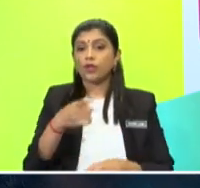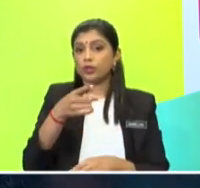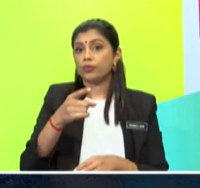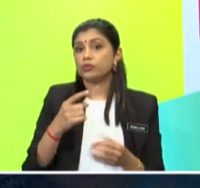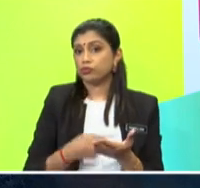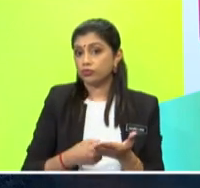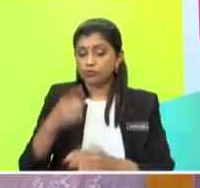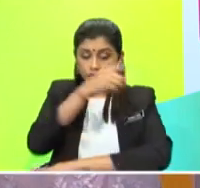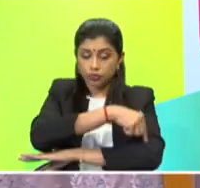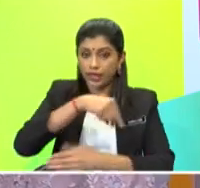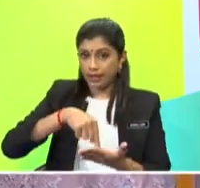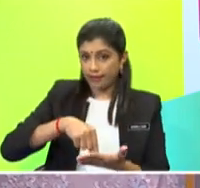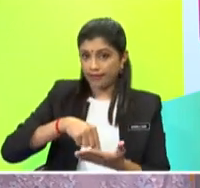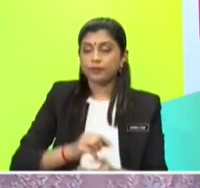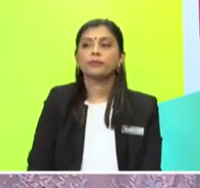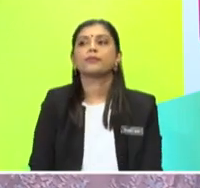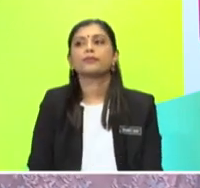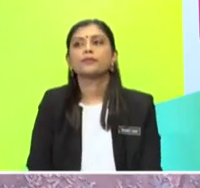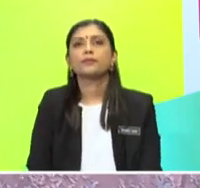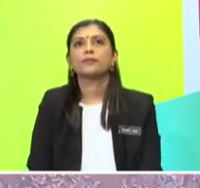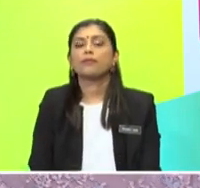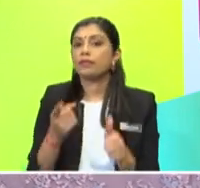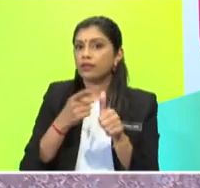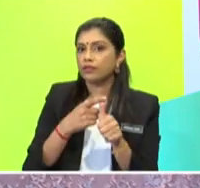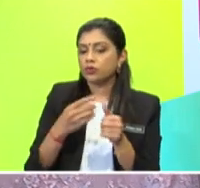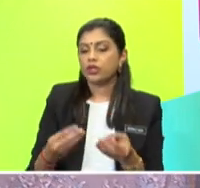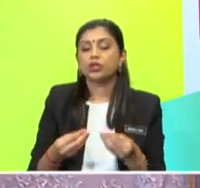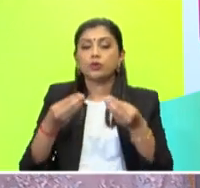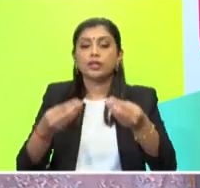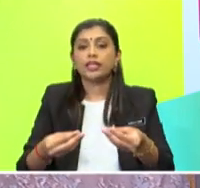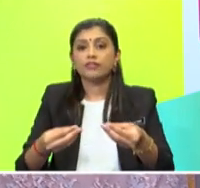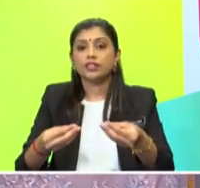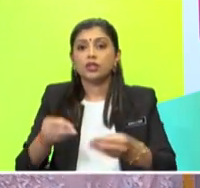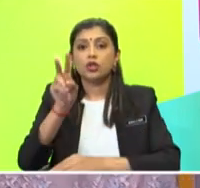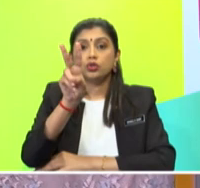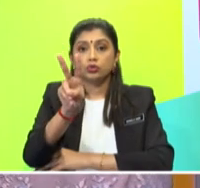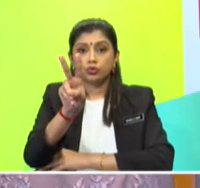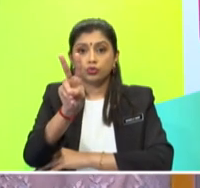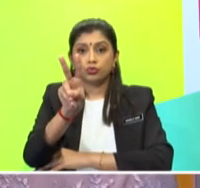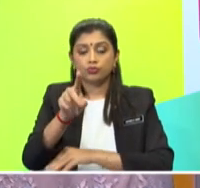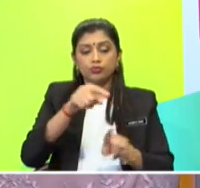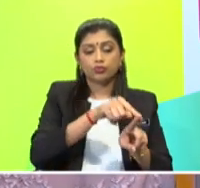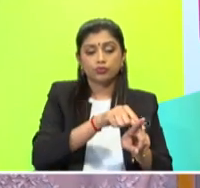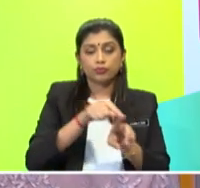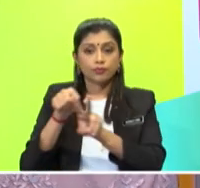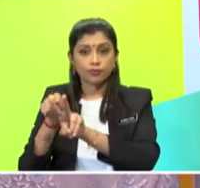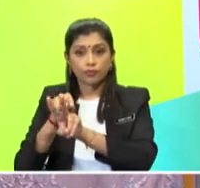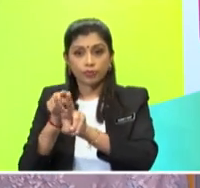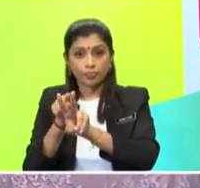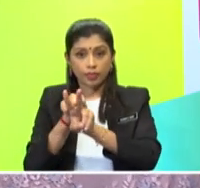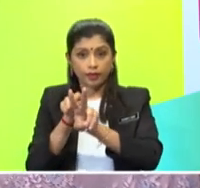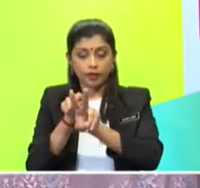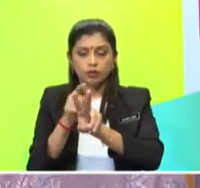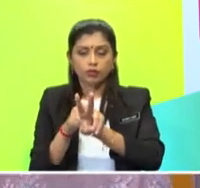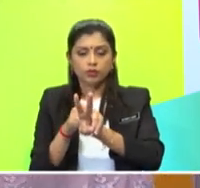for this part is pupils out there will be given two situations and they need to decide